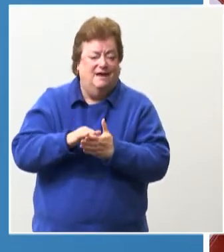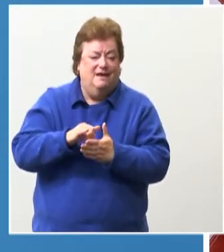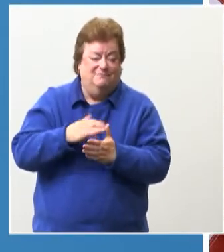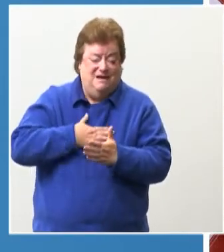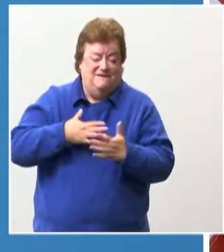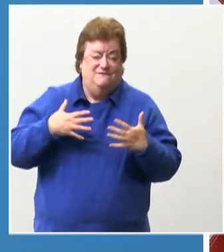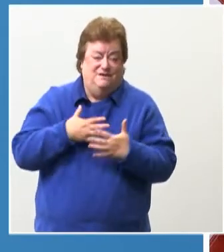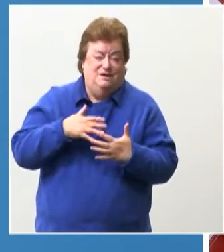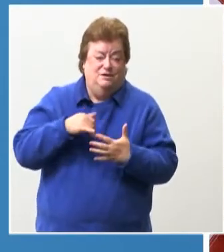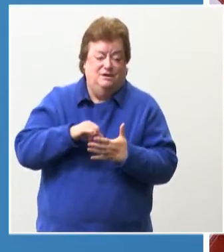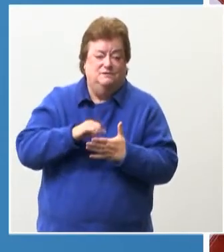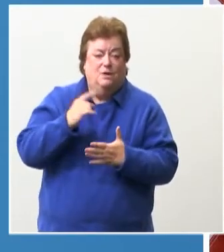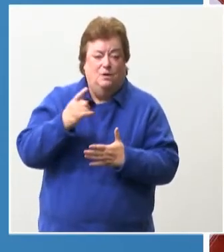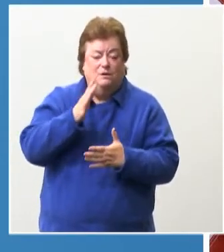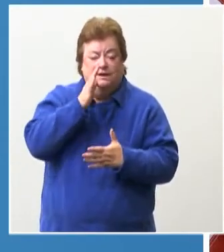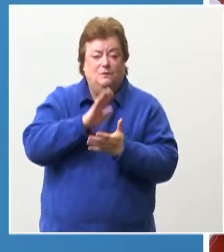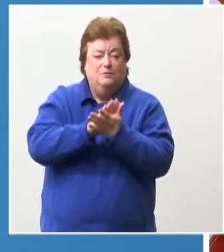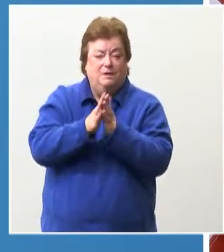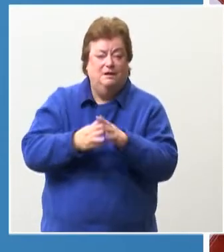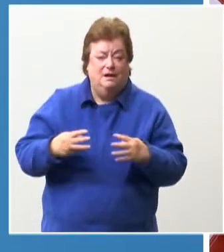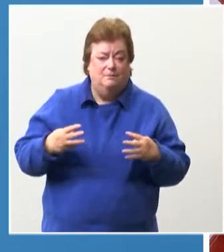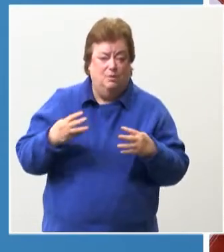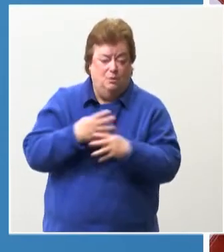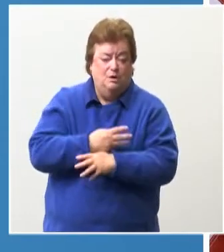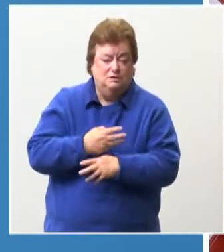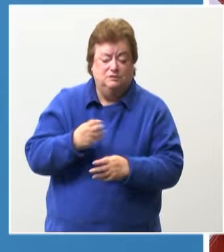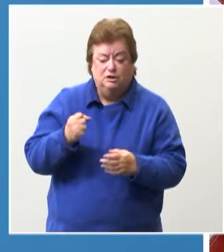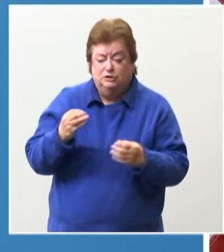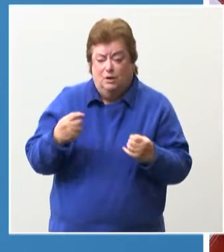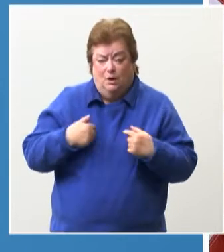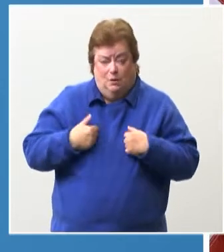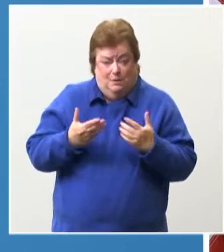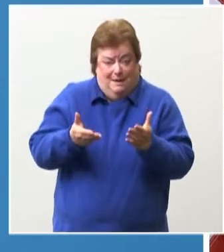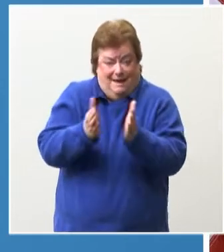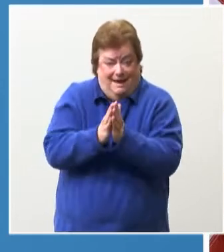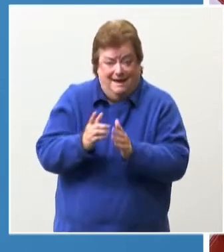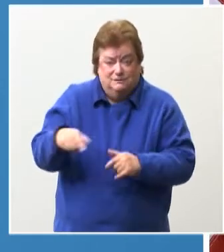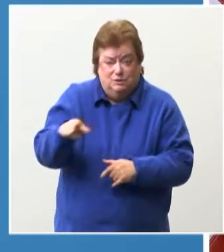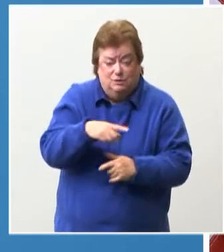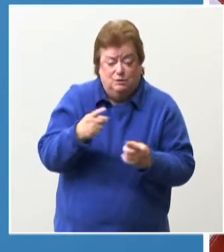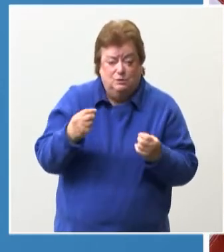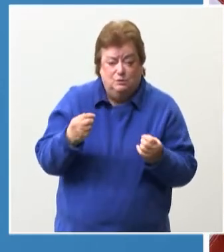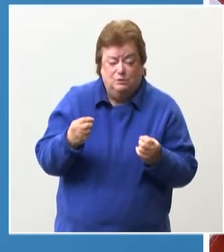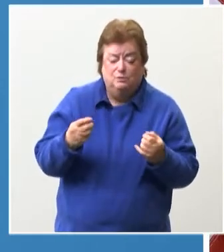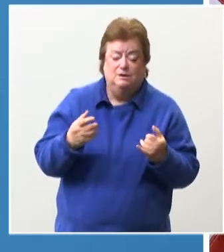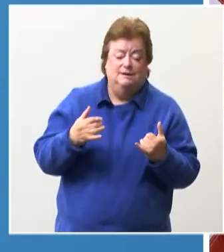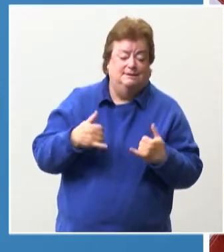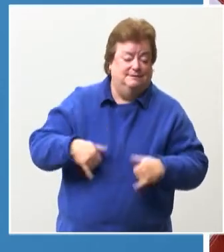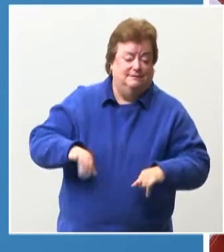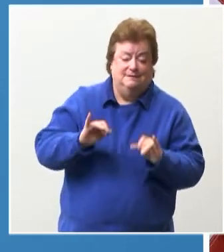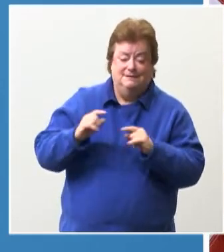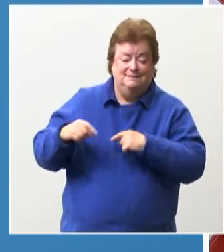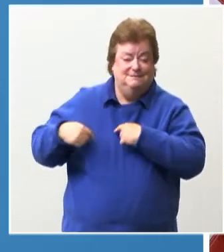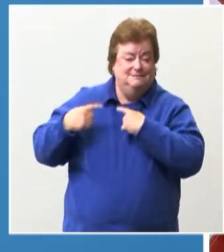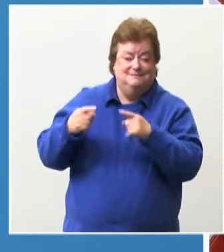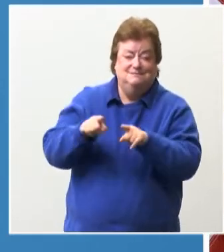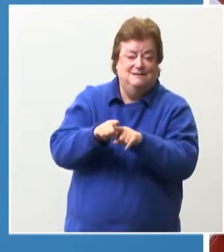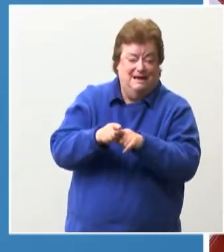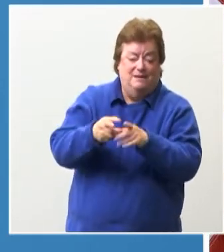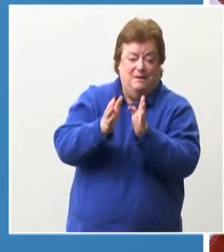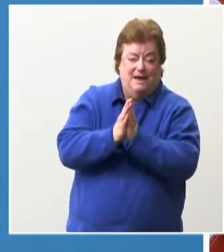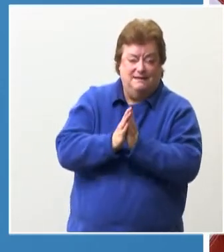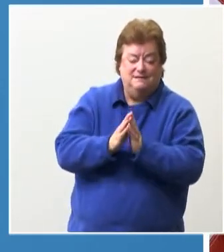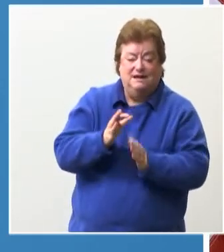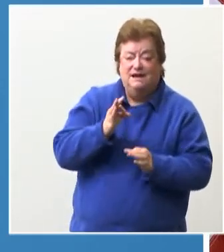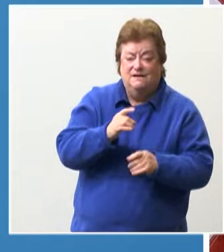worse. So what's the ask? It's a very similar ask that we've had all along, and that is, if you're